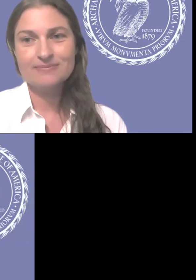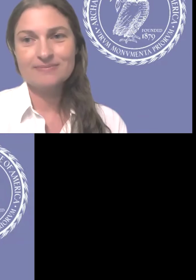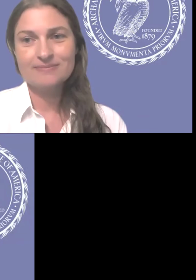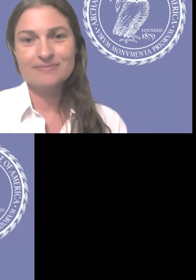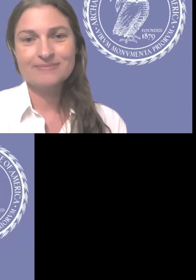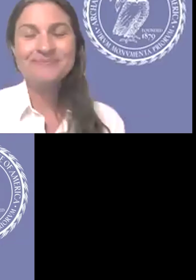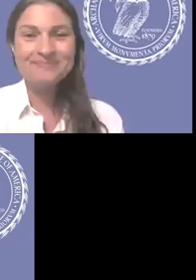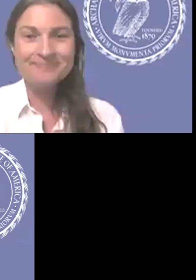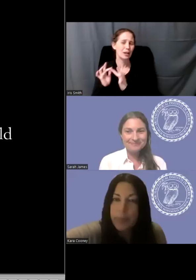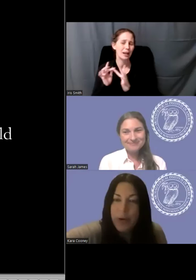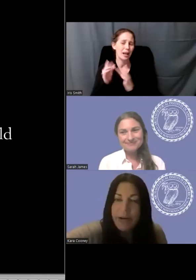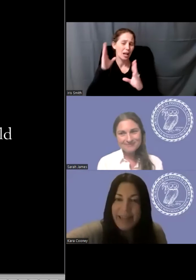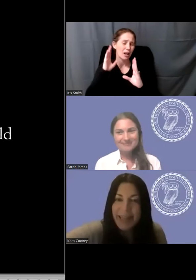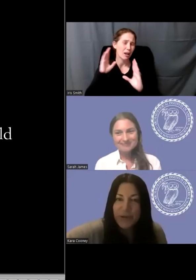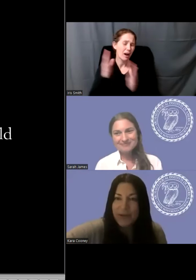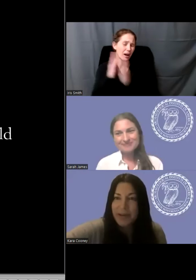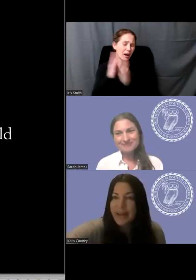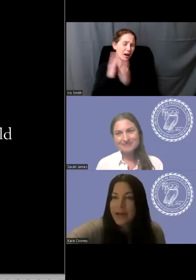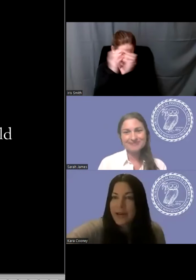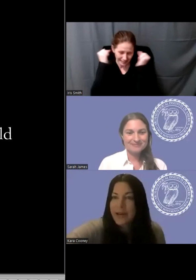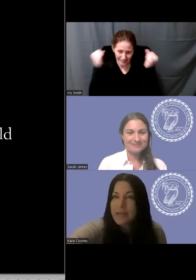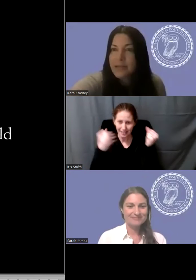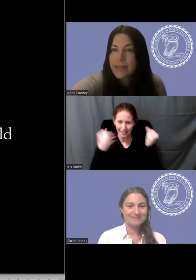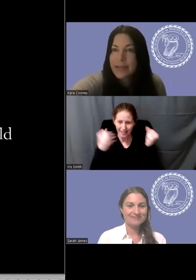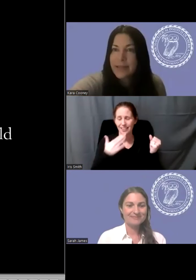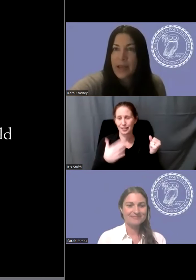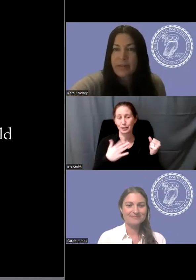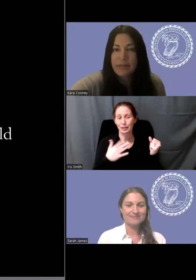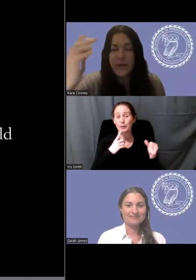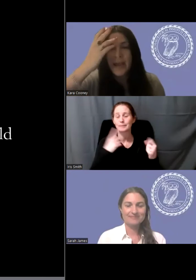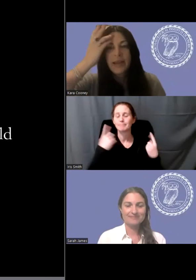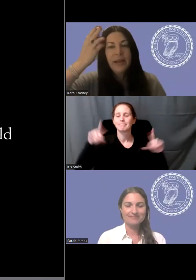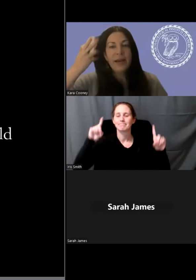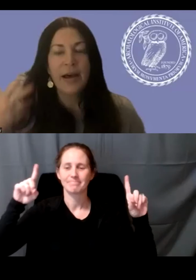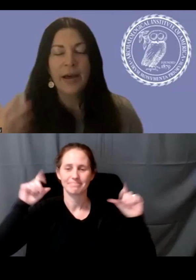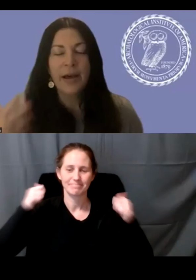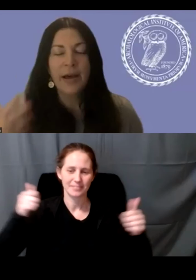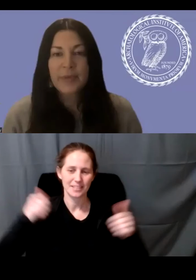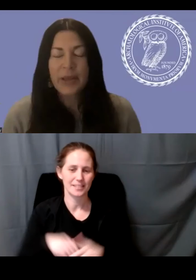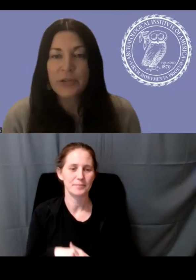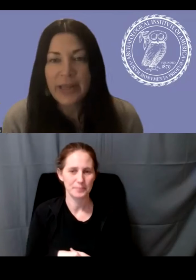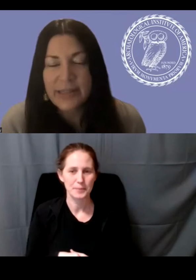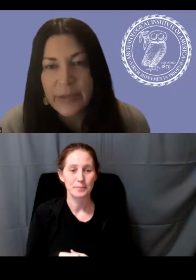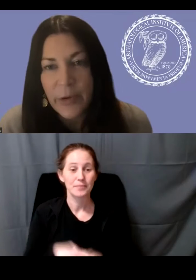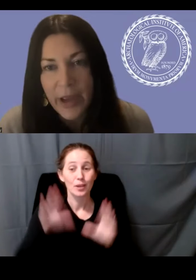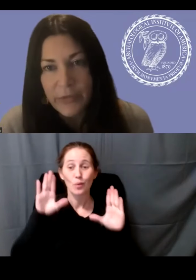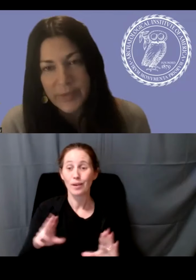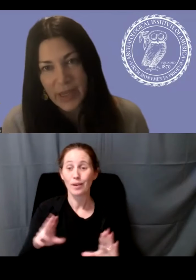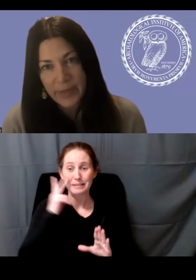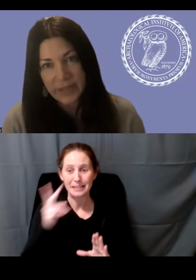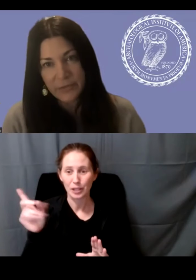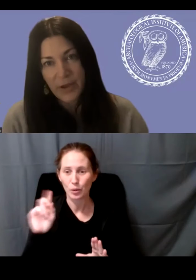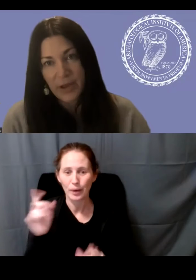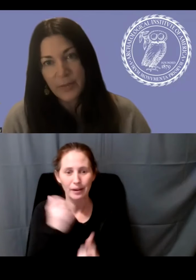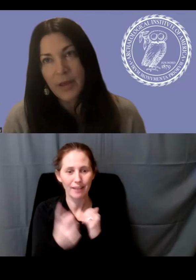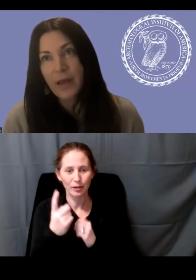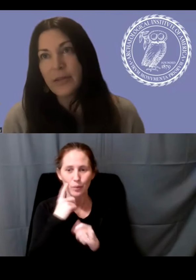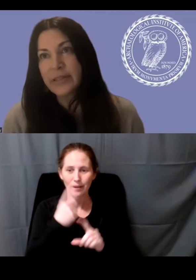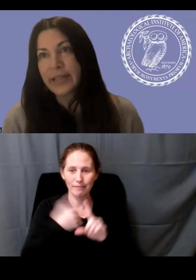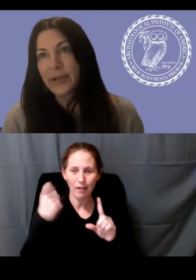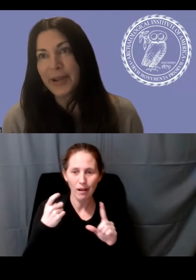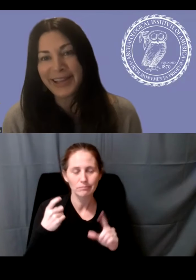gods. A little quick prayer. Thank you, internet gods. Does it? Yes. Okay. It was great seeing where everyone was coming in